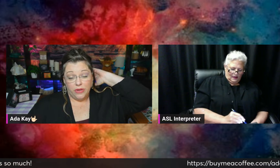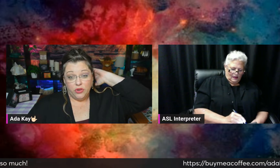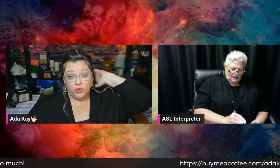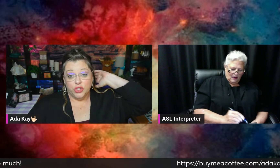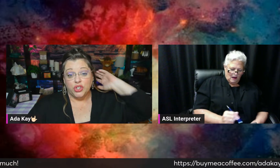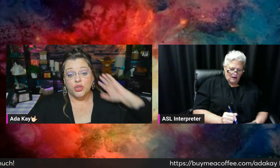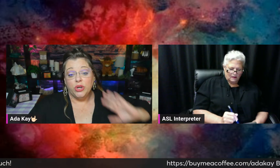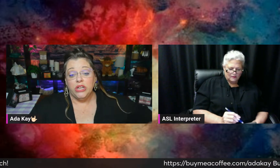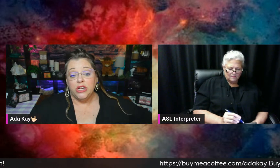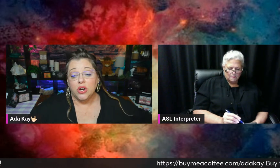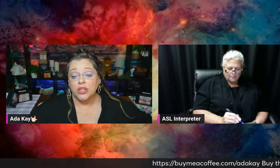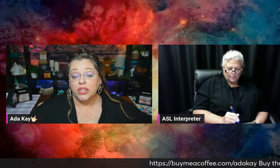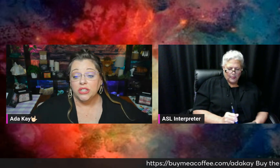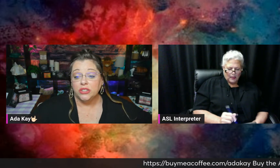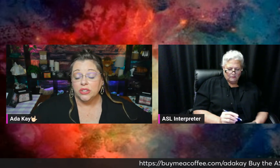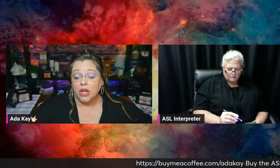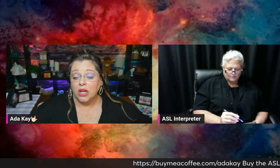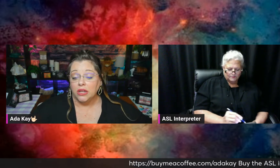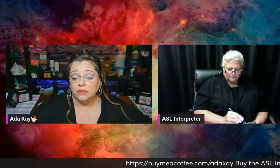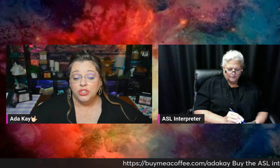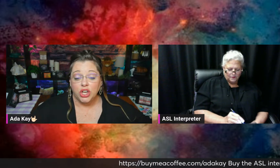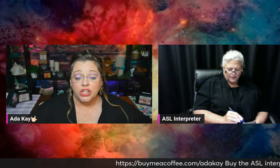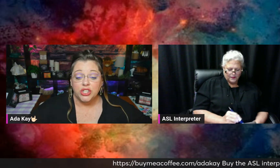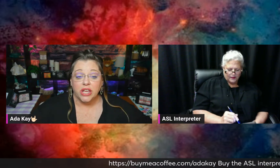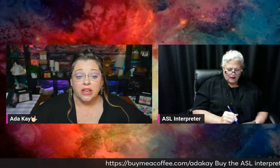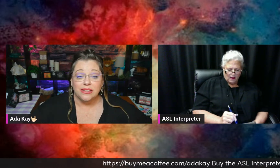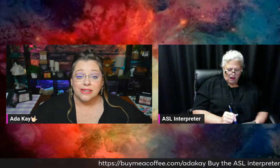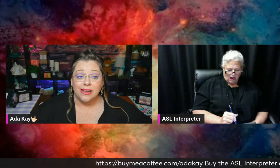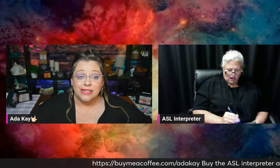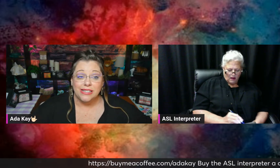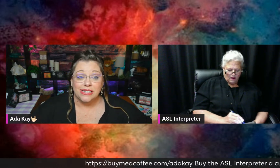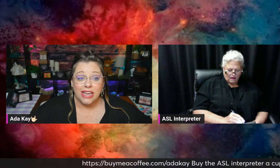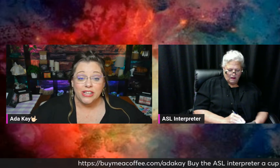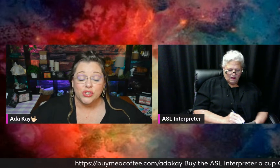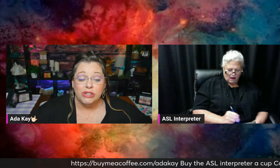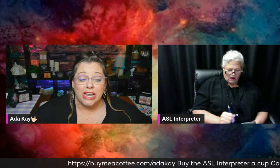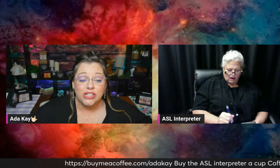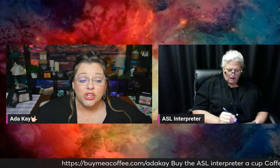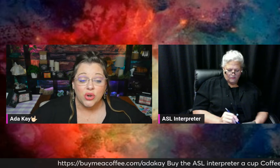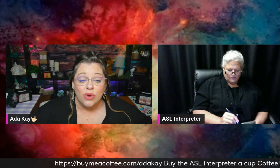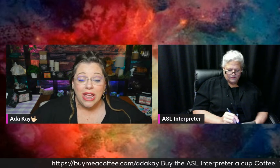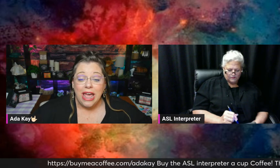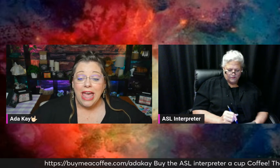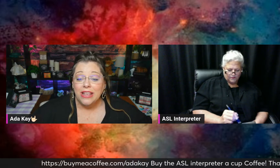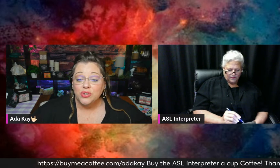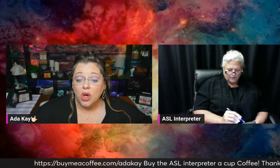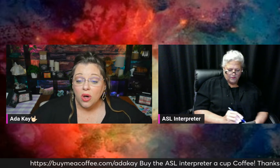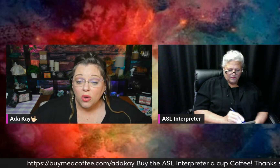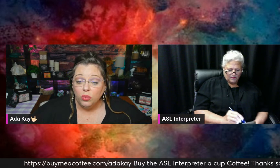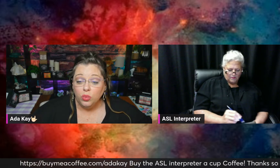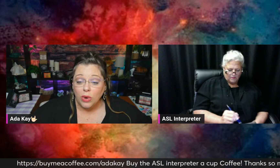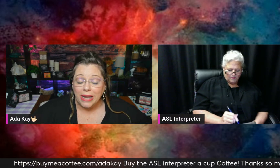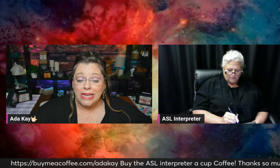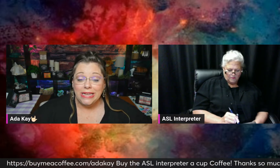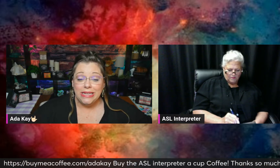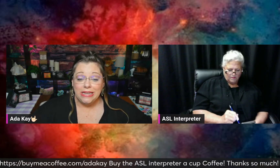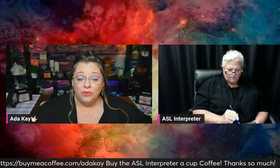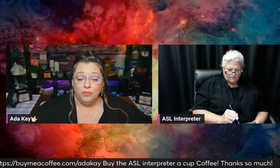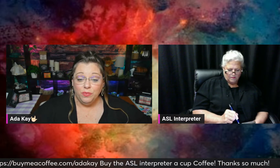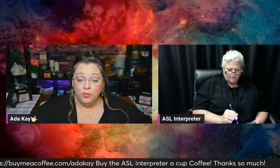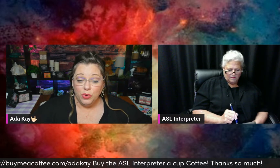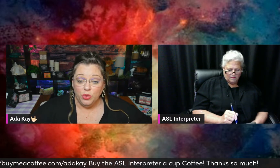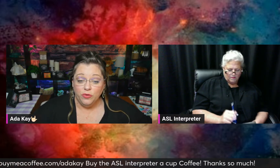So if you were just joining, Young Thug's judge that got assigned to his case 3 days ago has